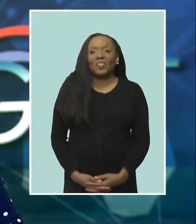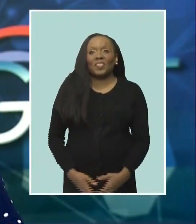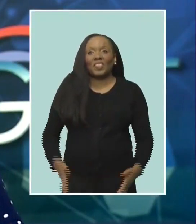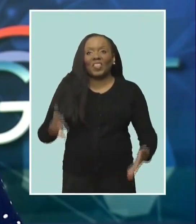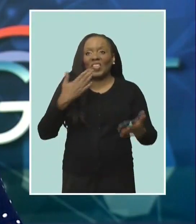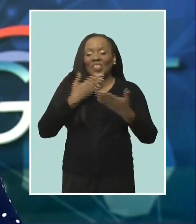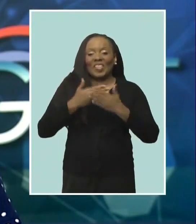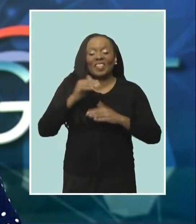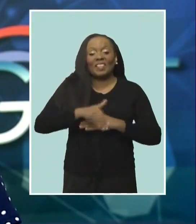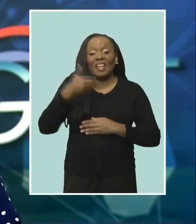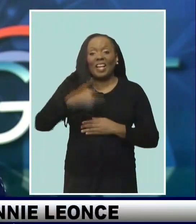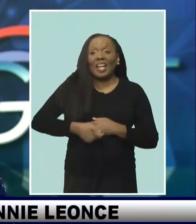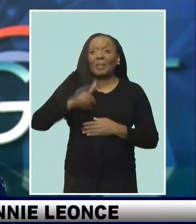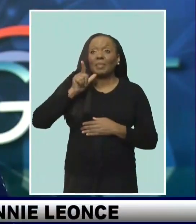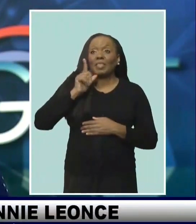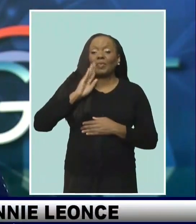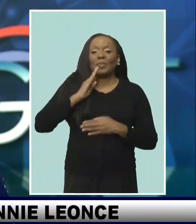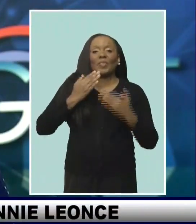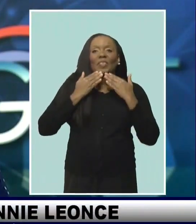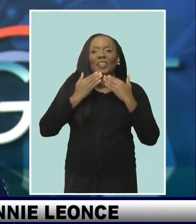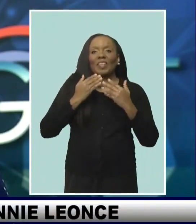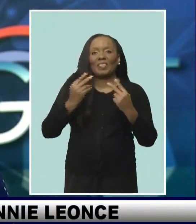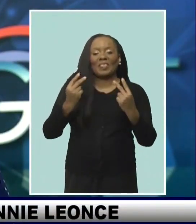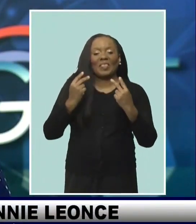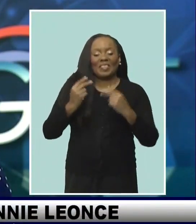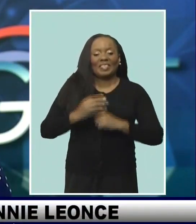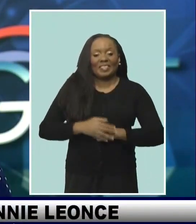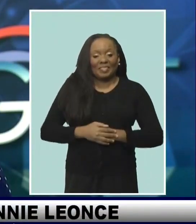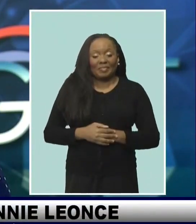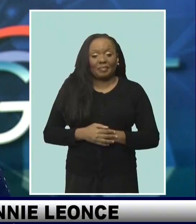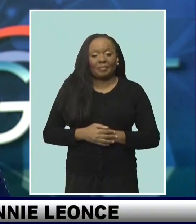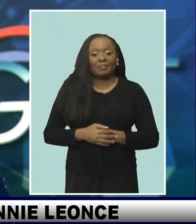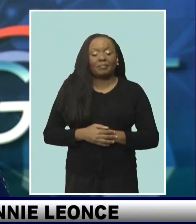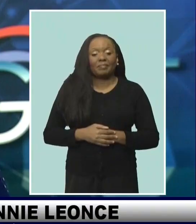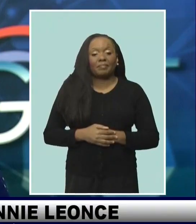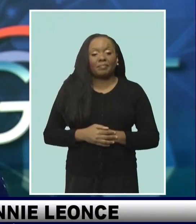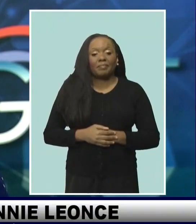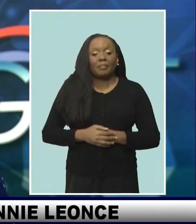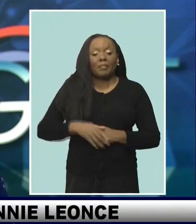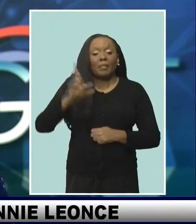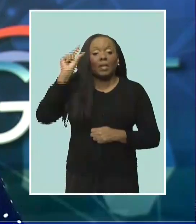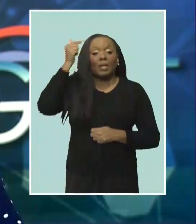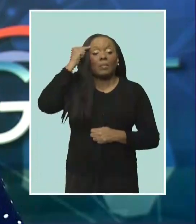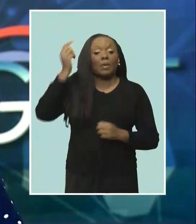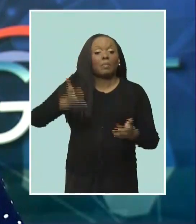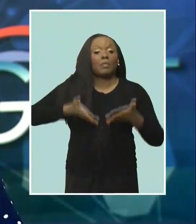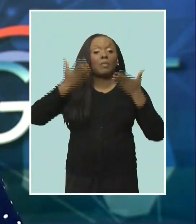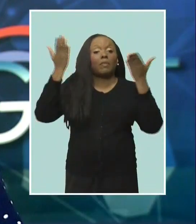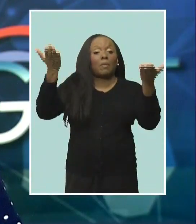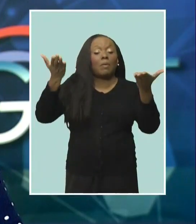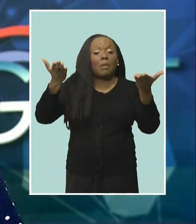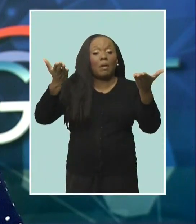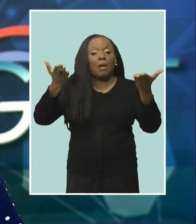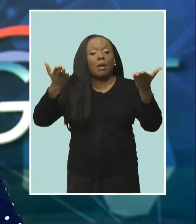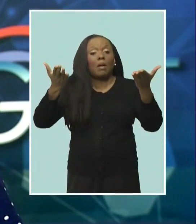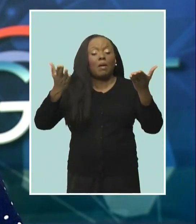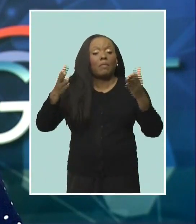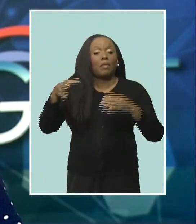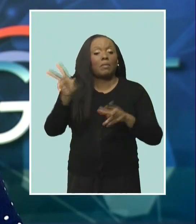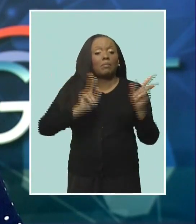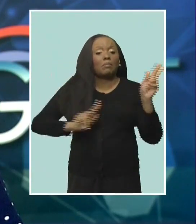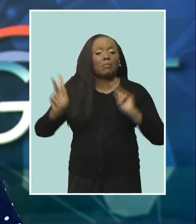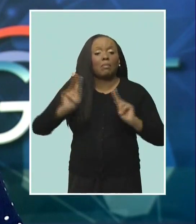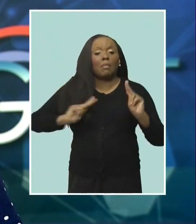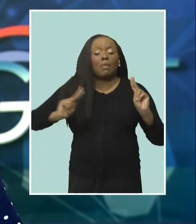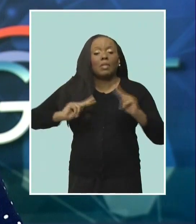Very good evening to you. I'm Lisa Broom. Thank you so much for tuning in. In our top story tonight, government has provided a platform for Barbadians to share